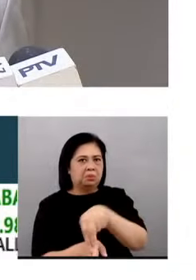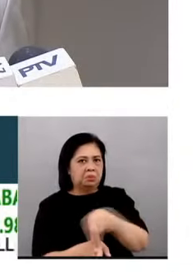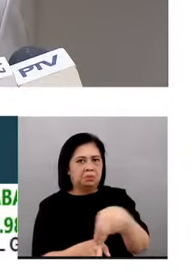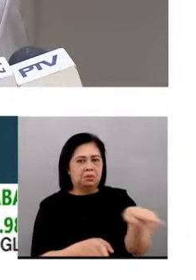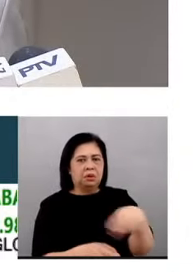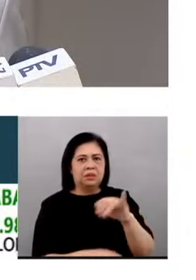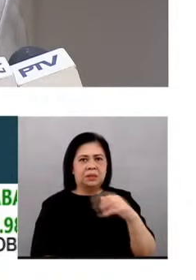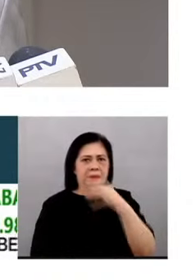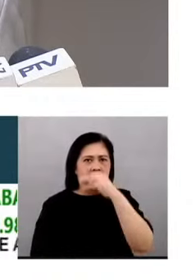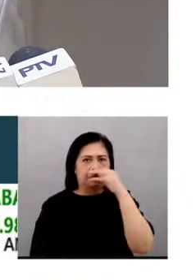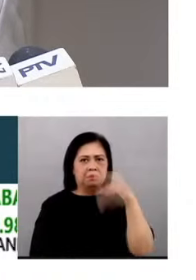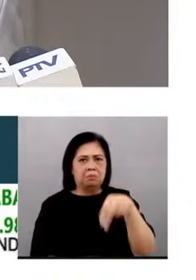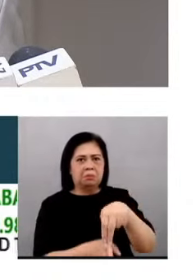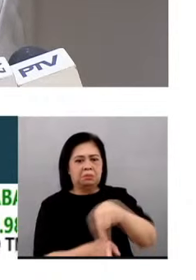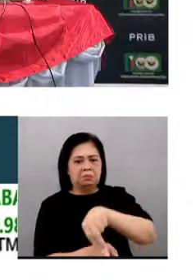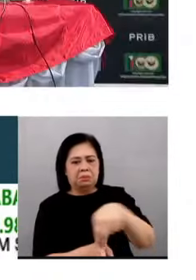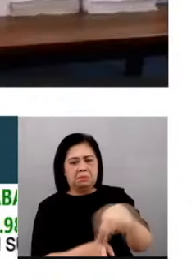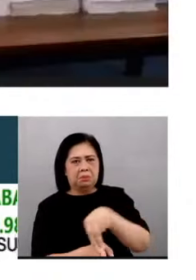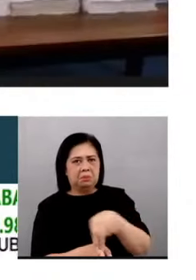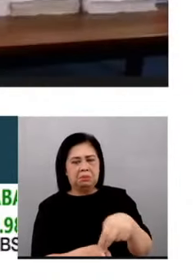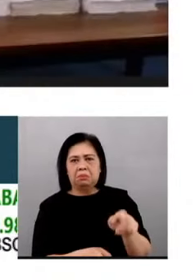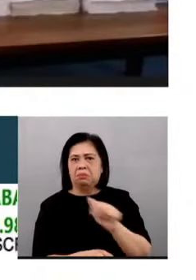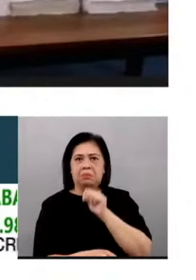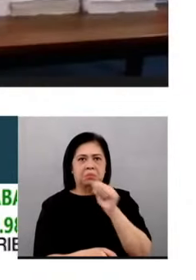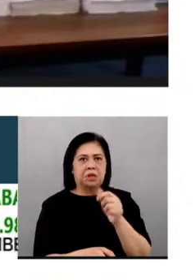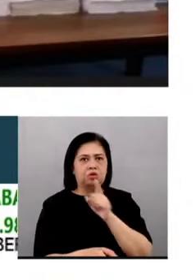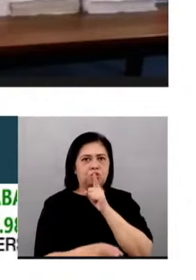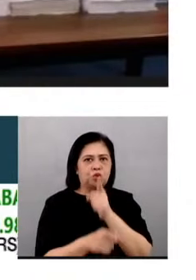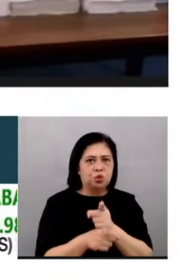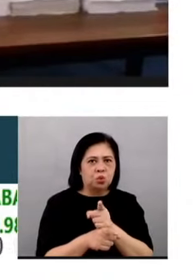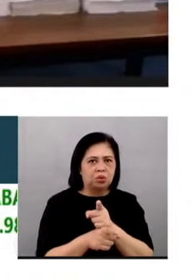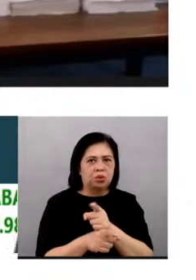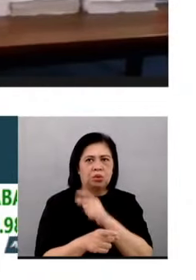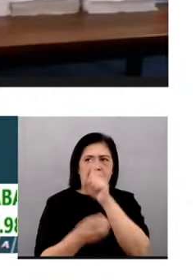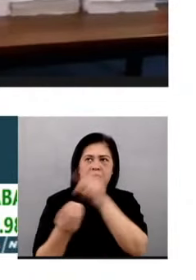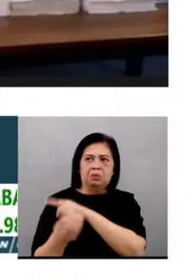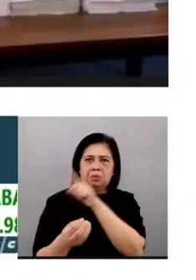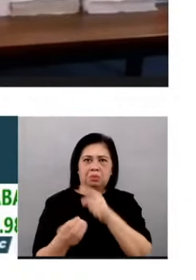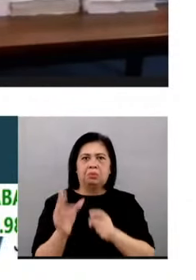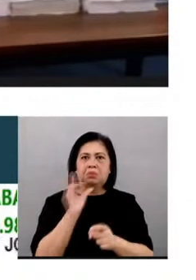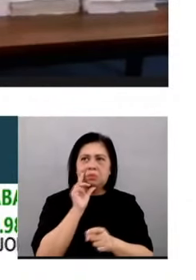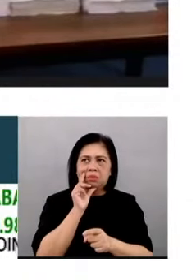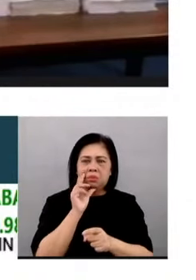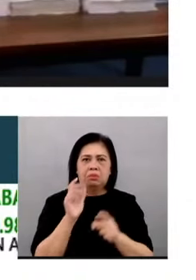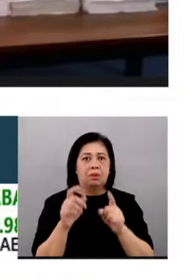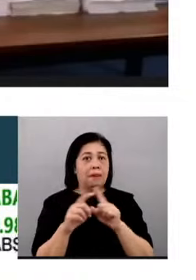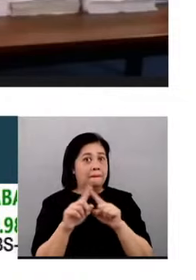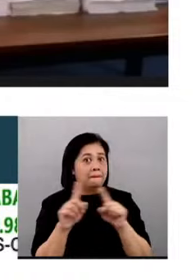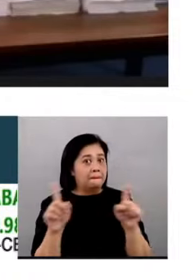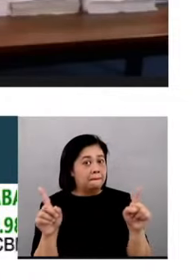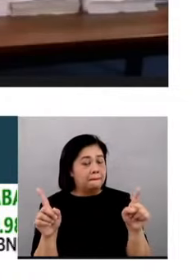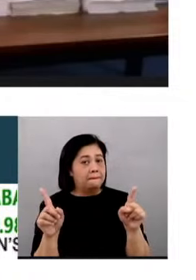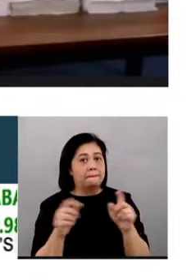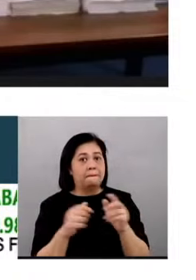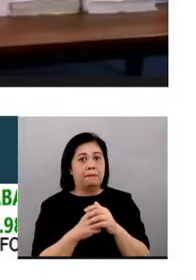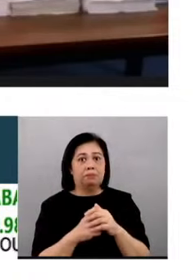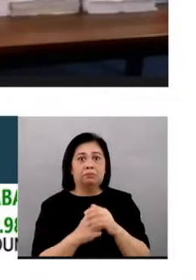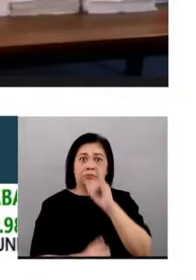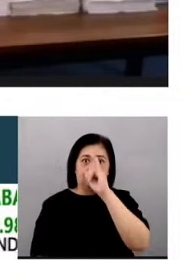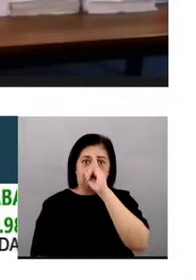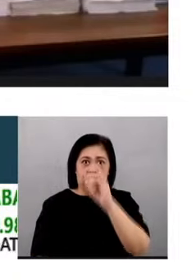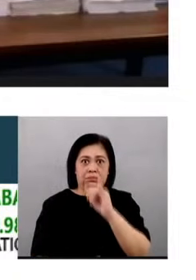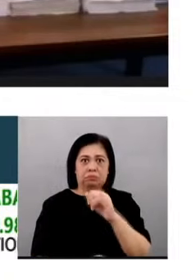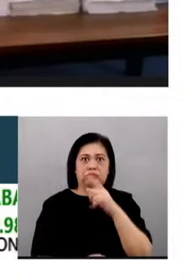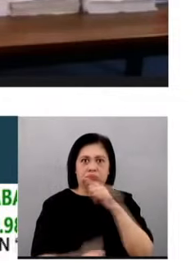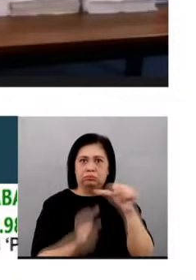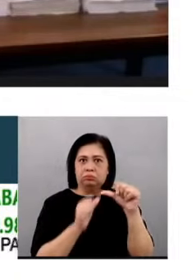Pacquiao, no? I mean, they're not certainly criticizing President Duterte, but Mayor Moreno has been very